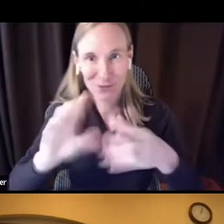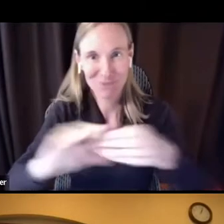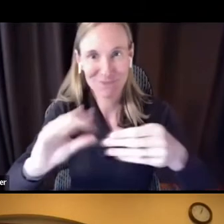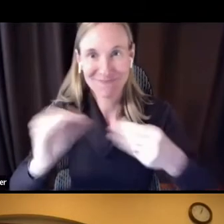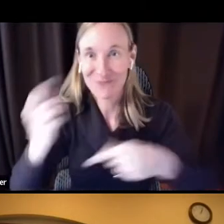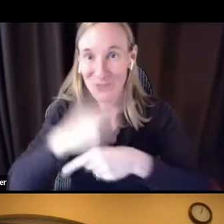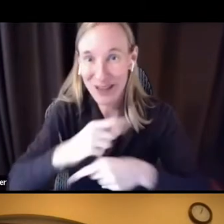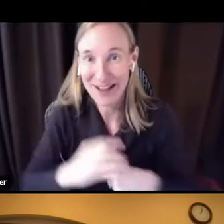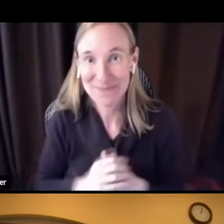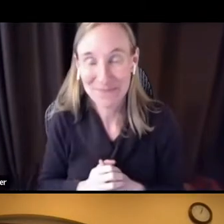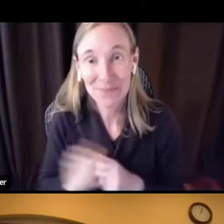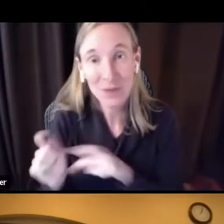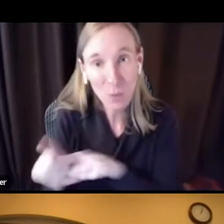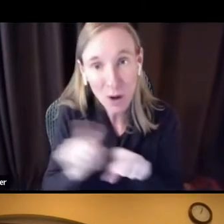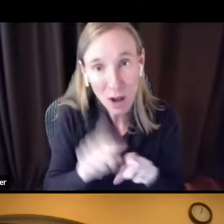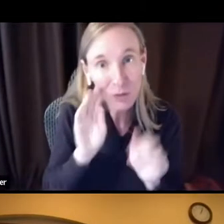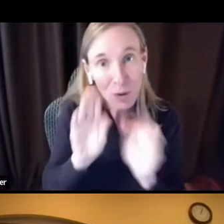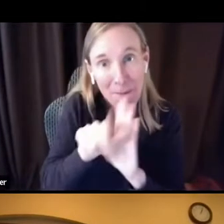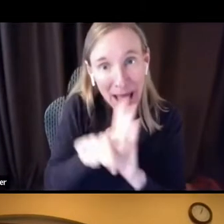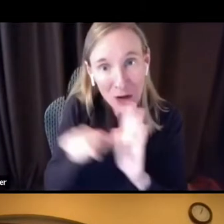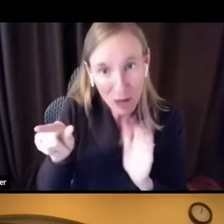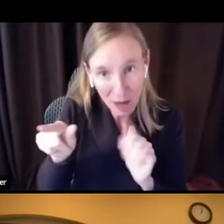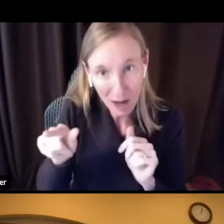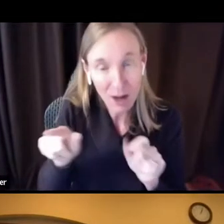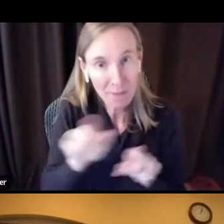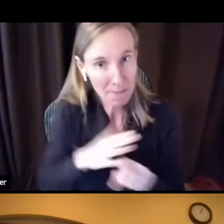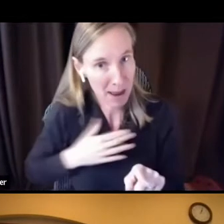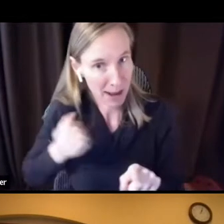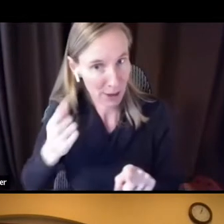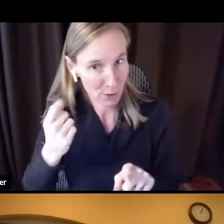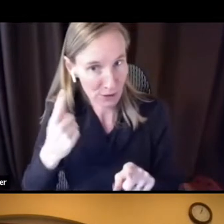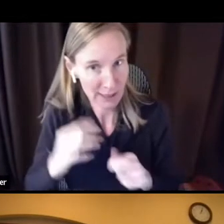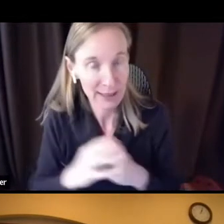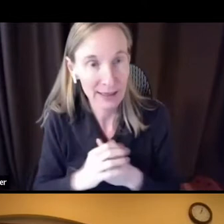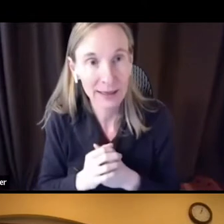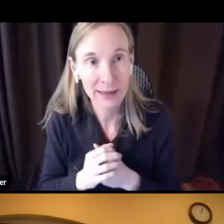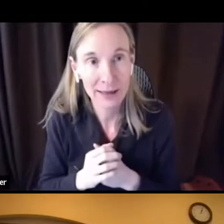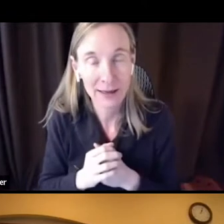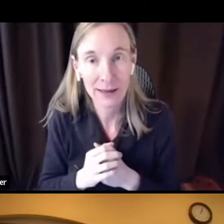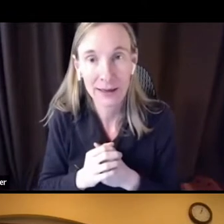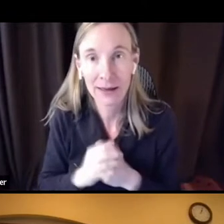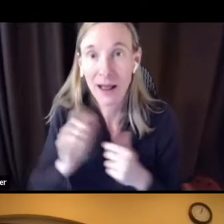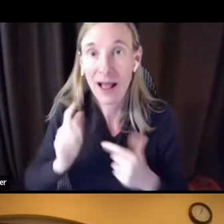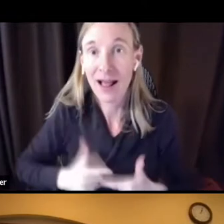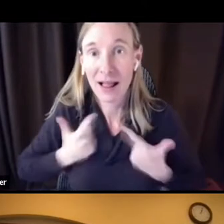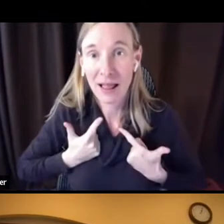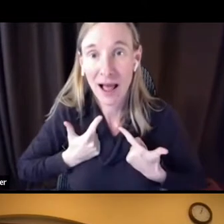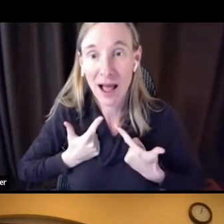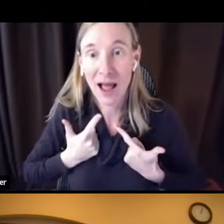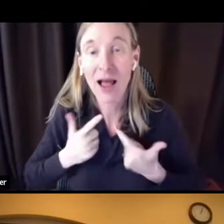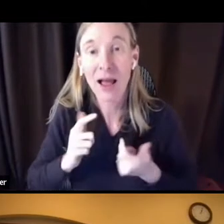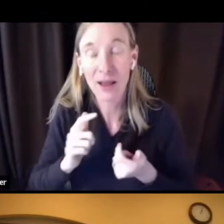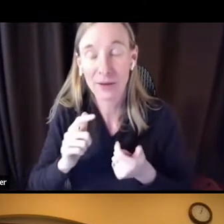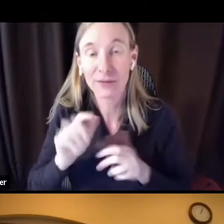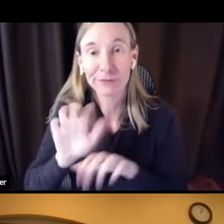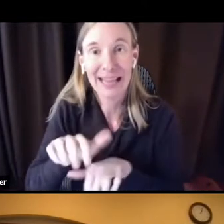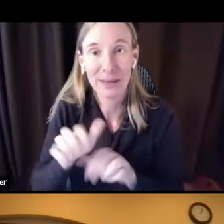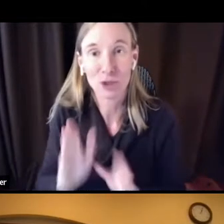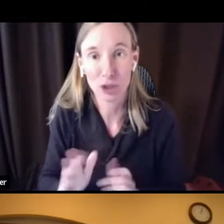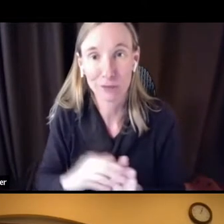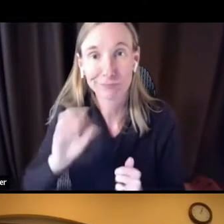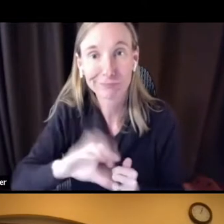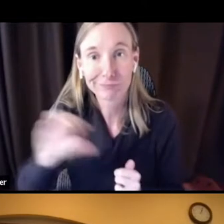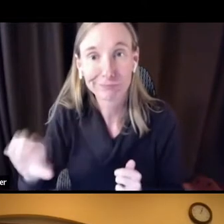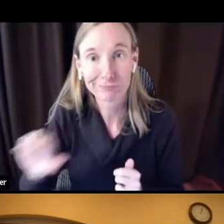have in the background, as I understand it, a live transcription, a